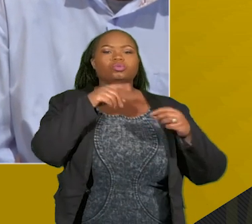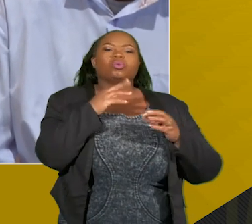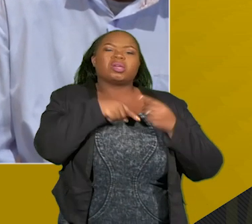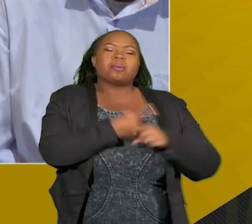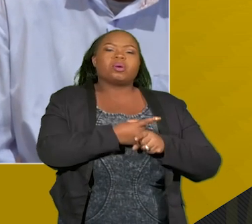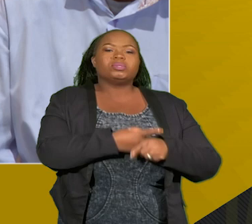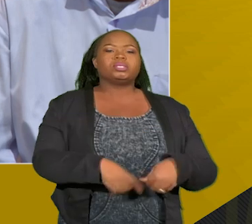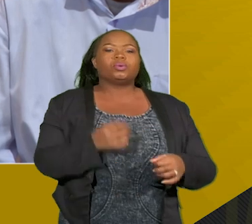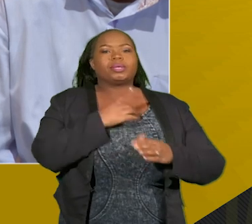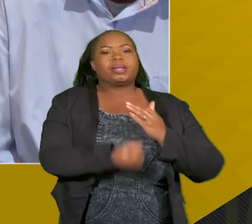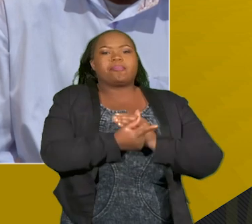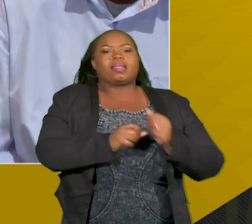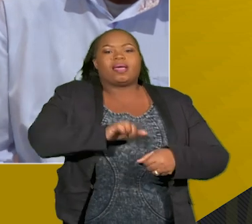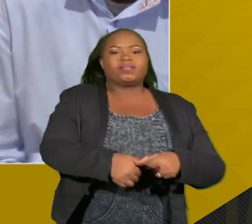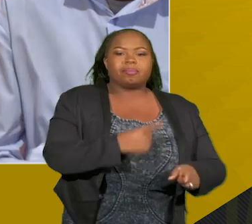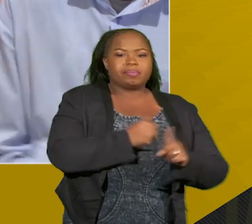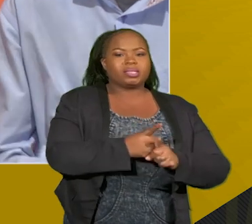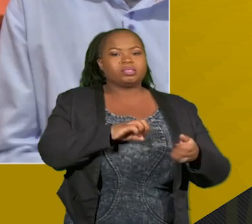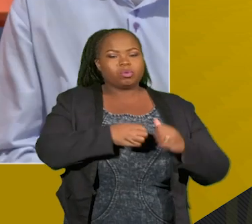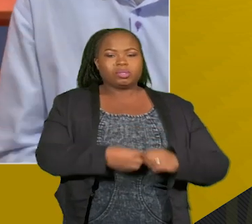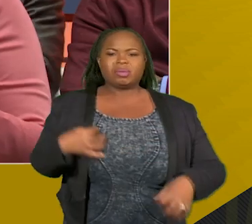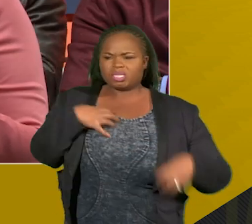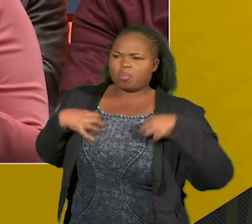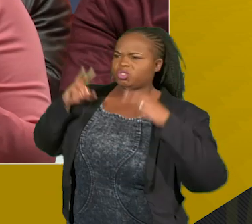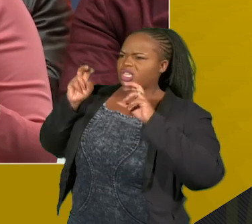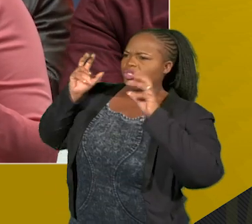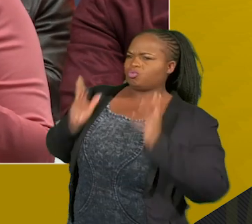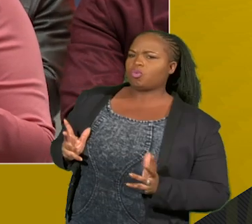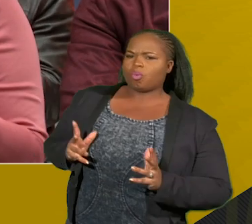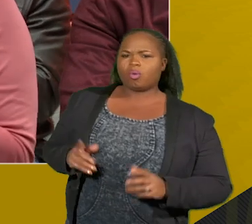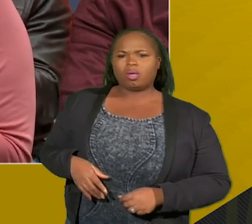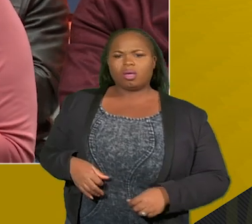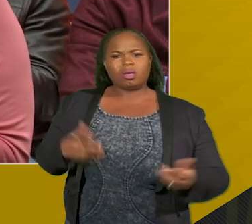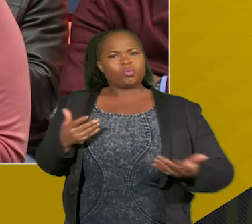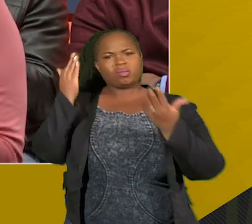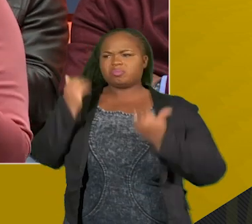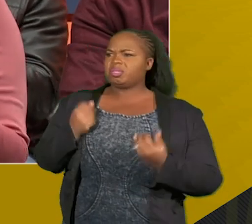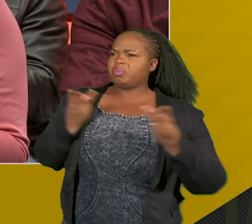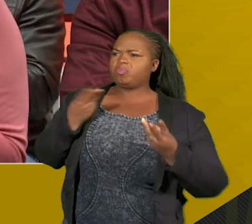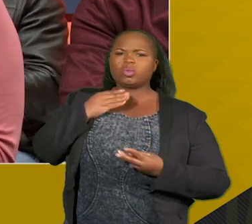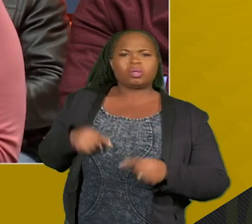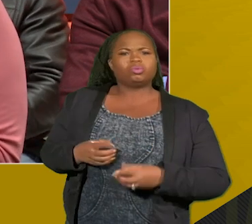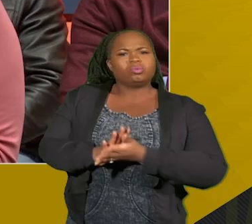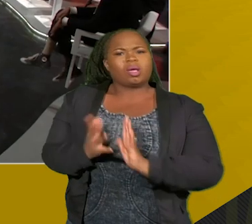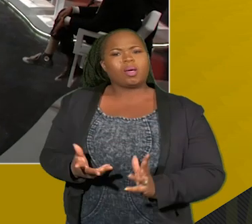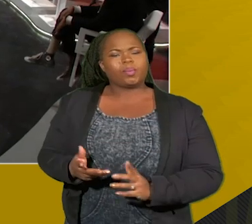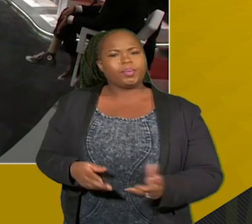dealing with the root cause of the problem. But it creates an emotional issue. So how are we expecting people to deal with it? I don't